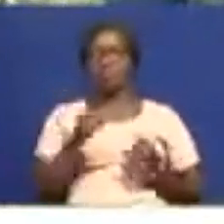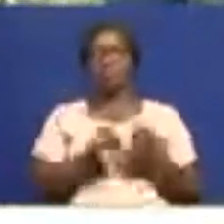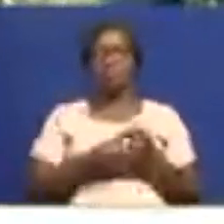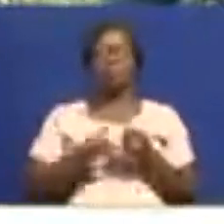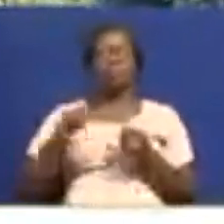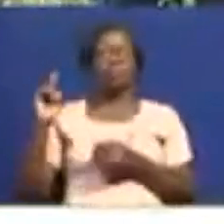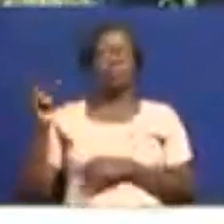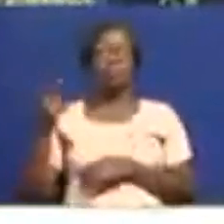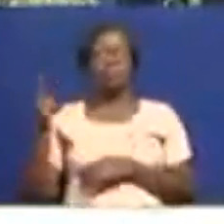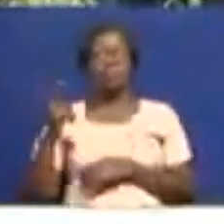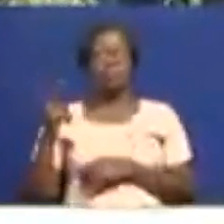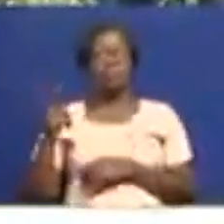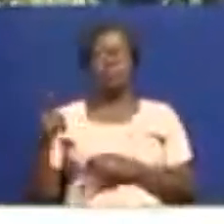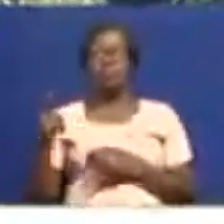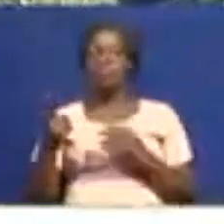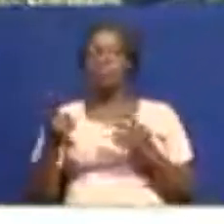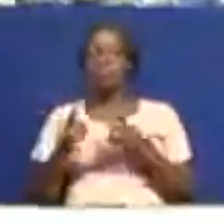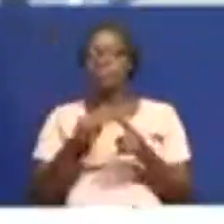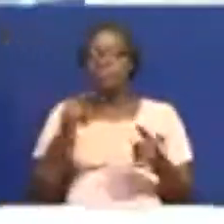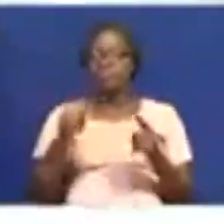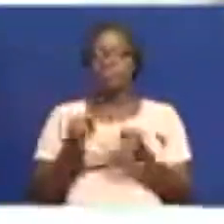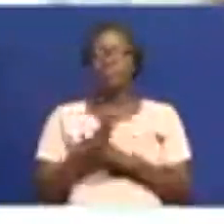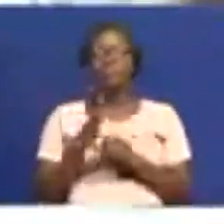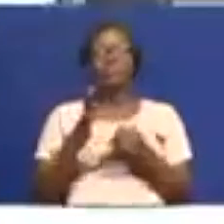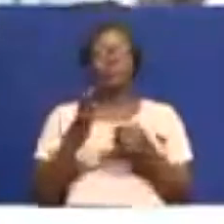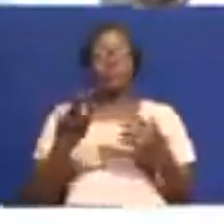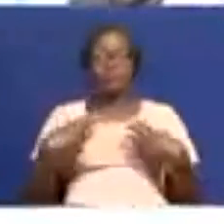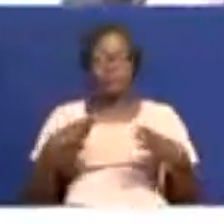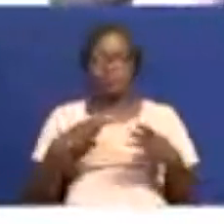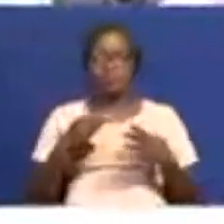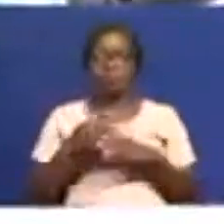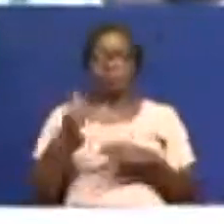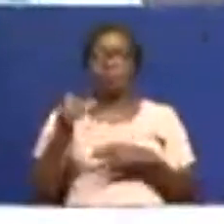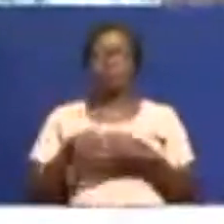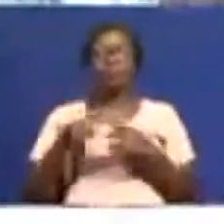Marsabit claimed the life of 14 people. After the plane crashed into